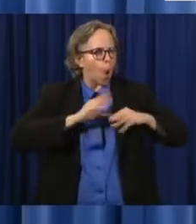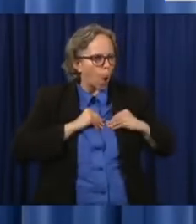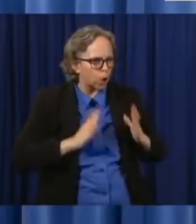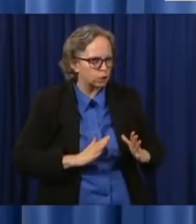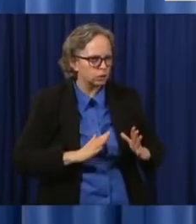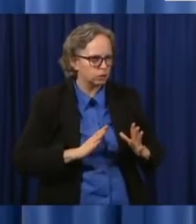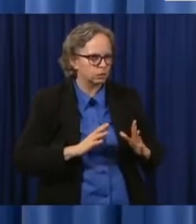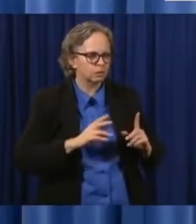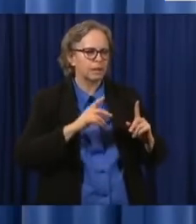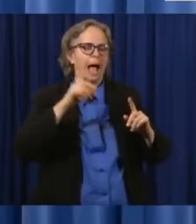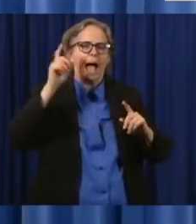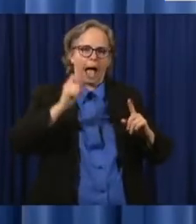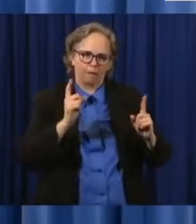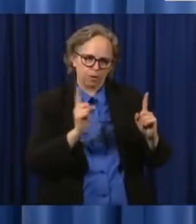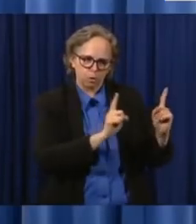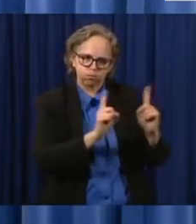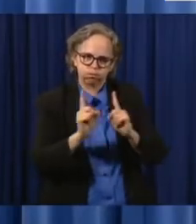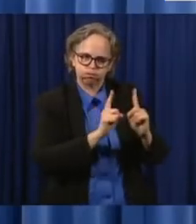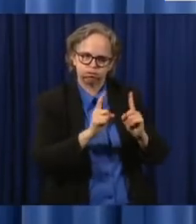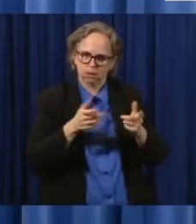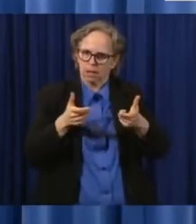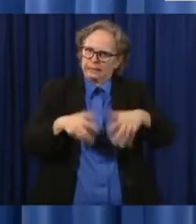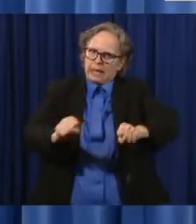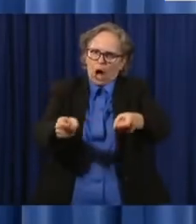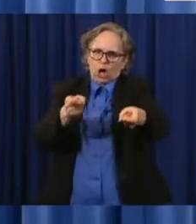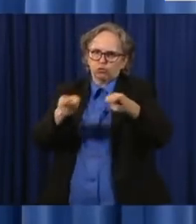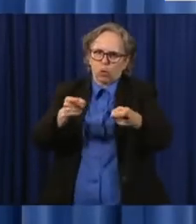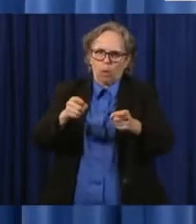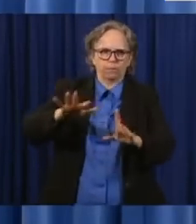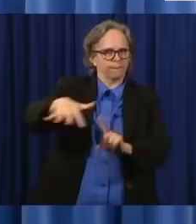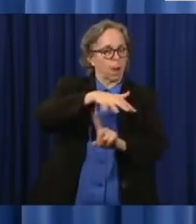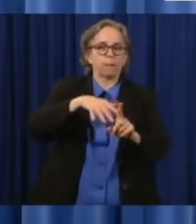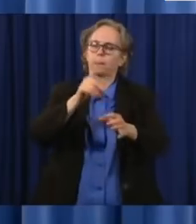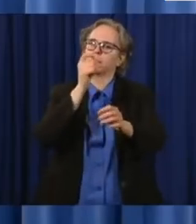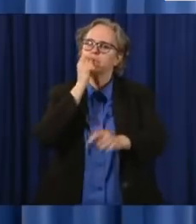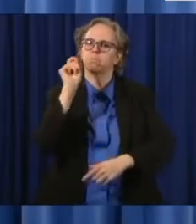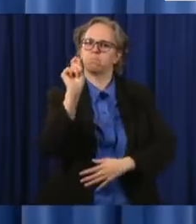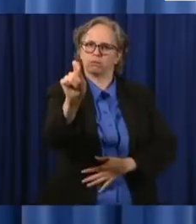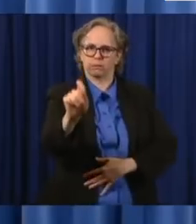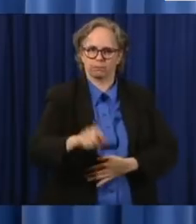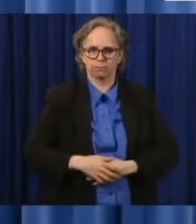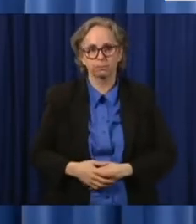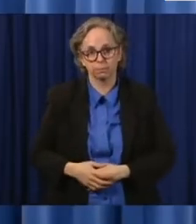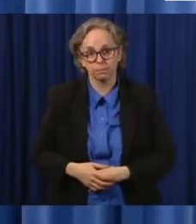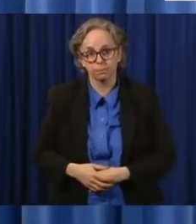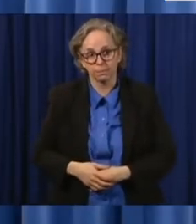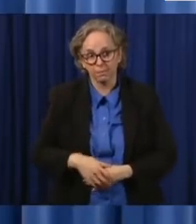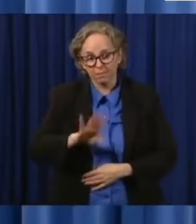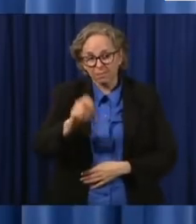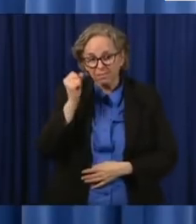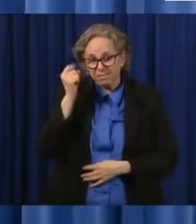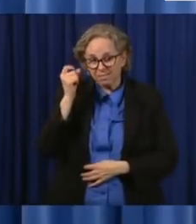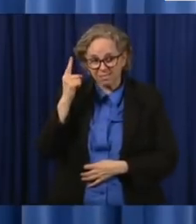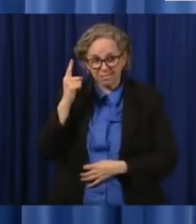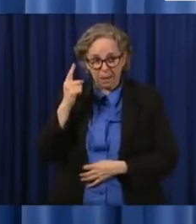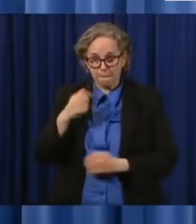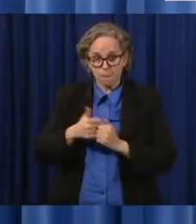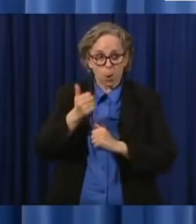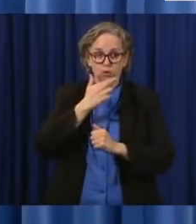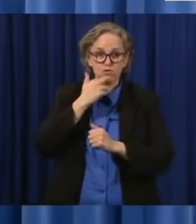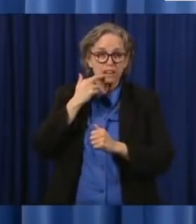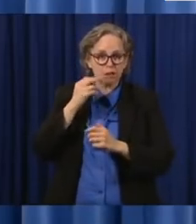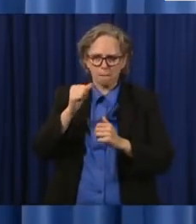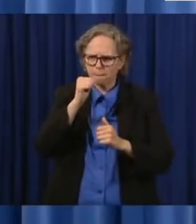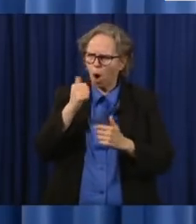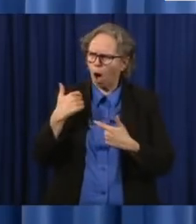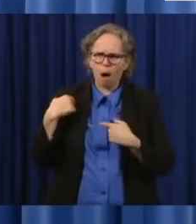situation is out of control. It's just as simple as that. It's not fair to all the other bars and all the other restaurants that